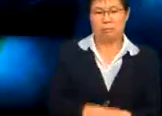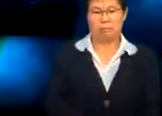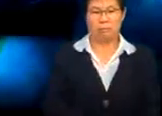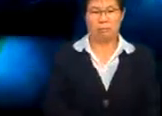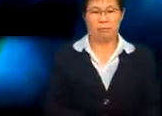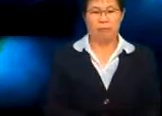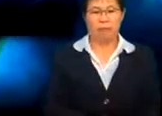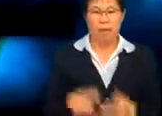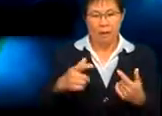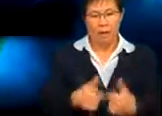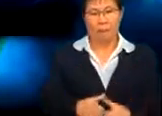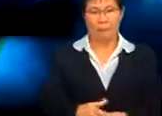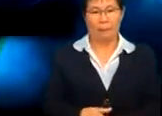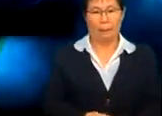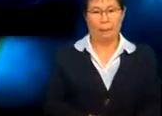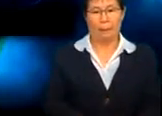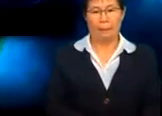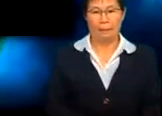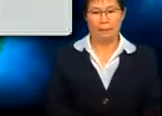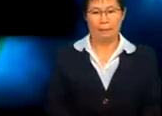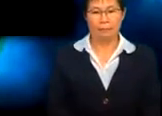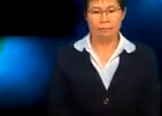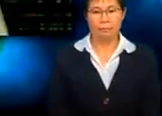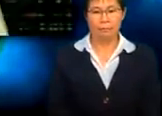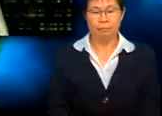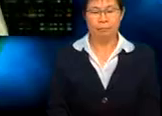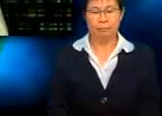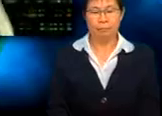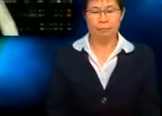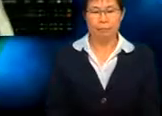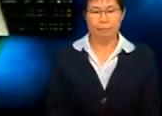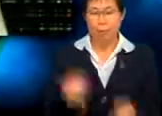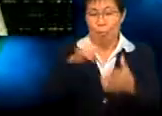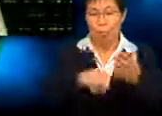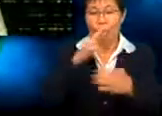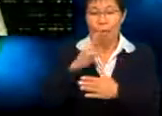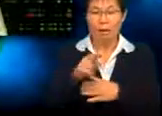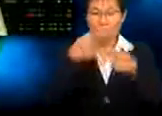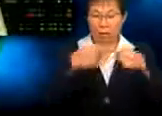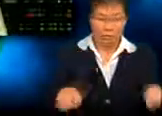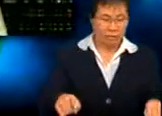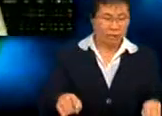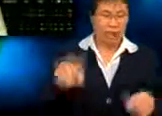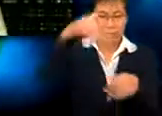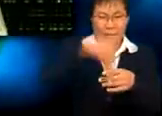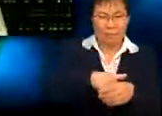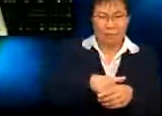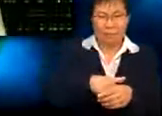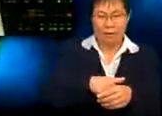What are the differences